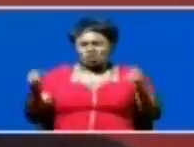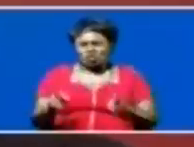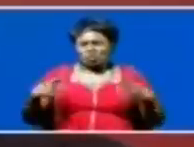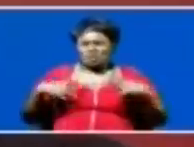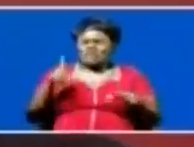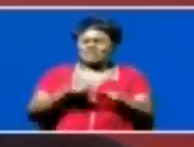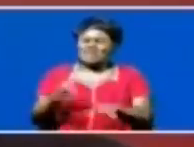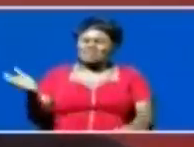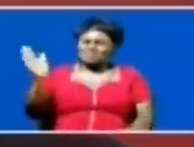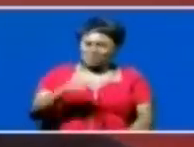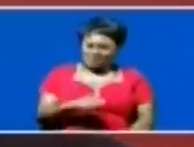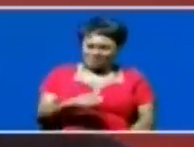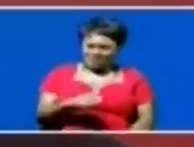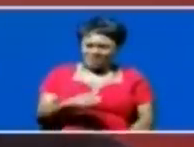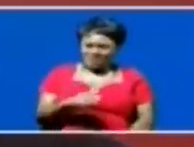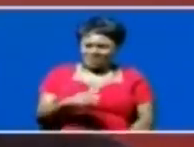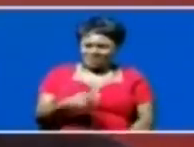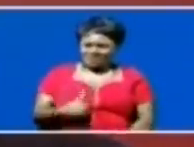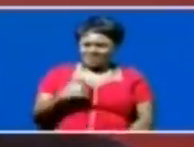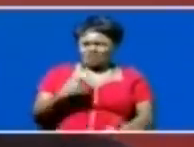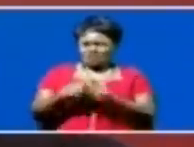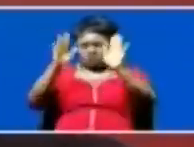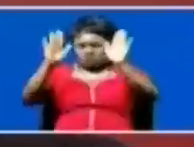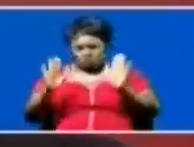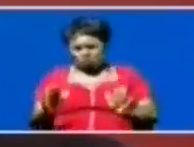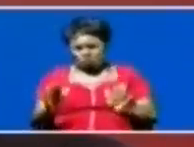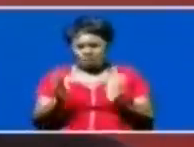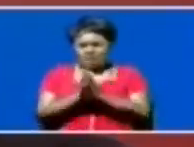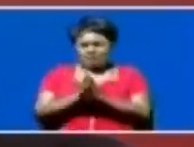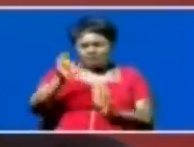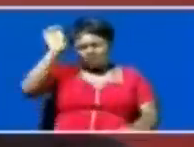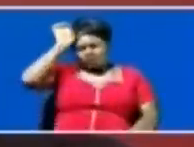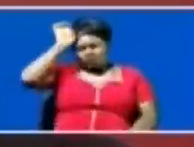When we come back, we'll get reactions from Kisumu and Eldoret as well.